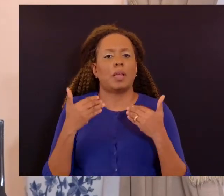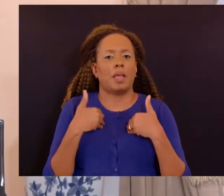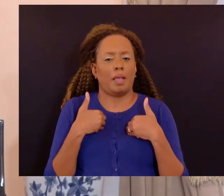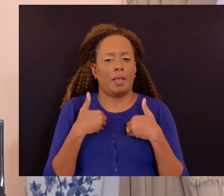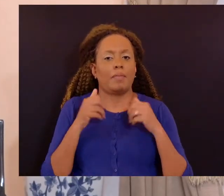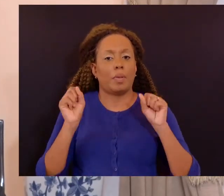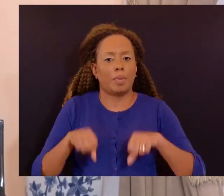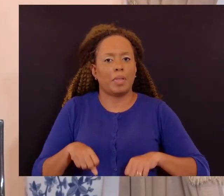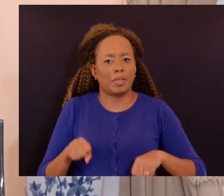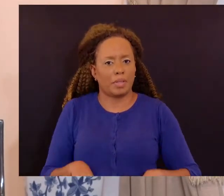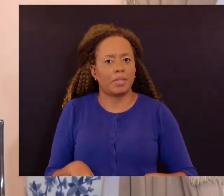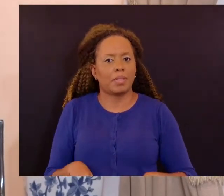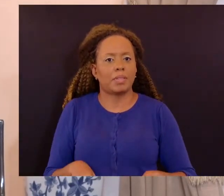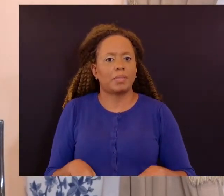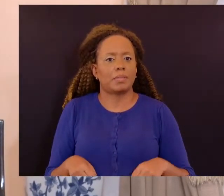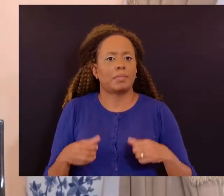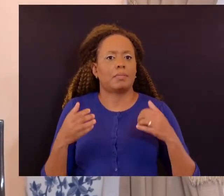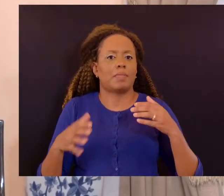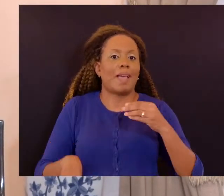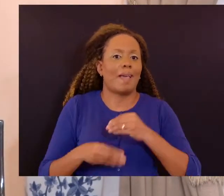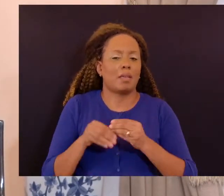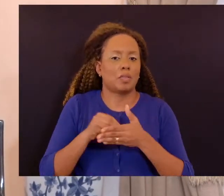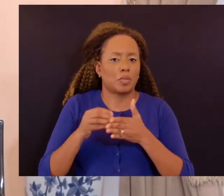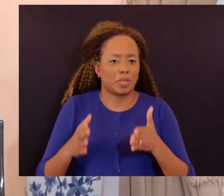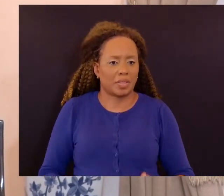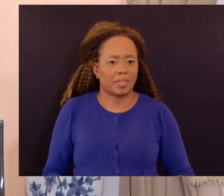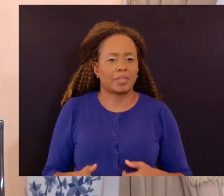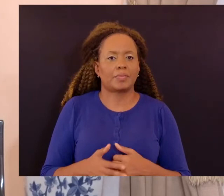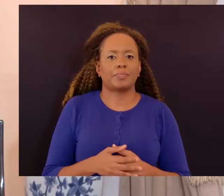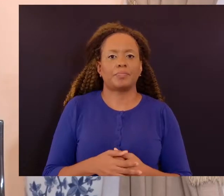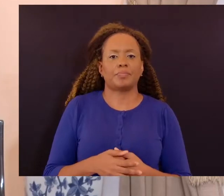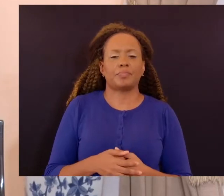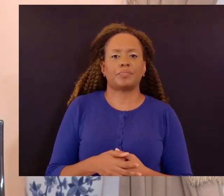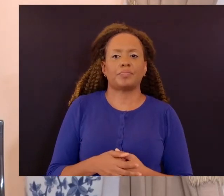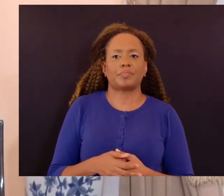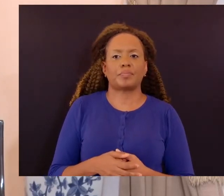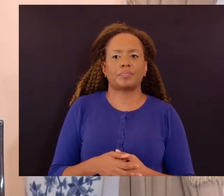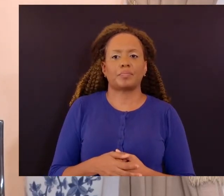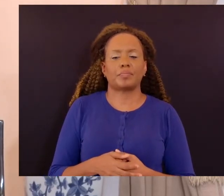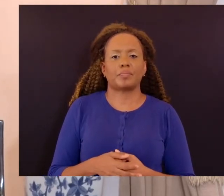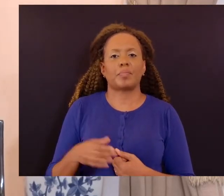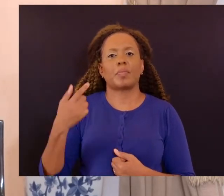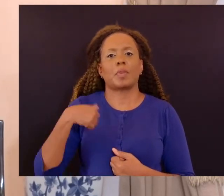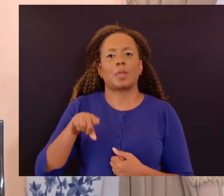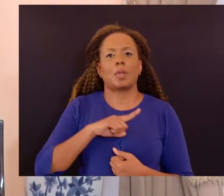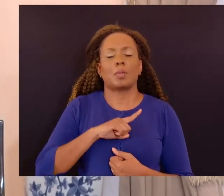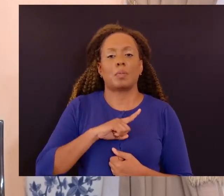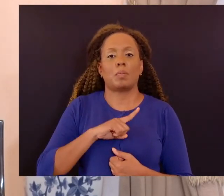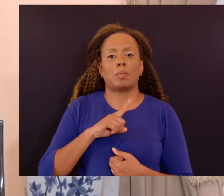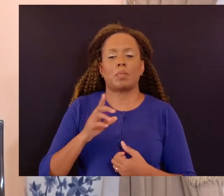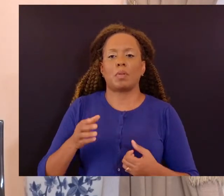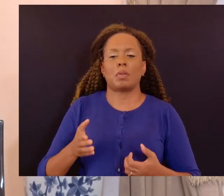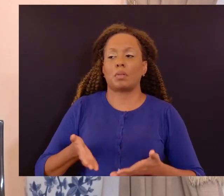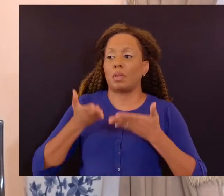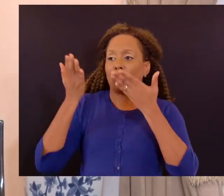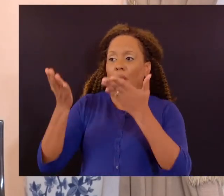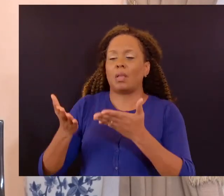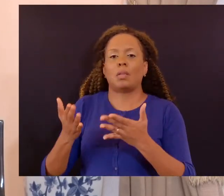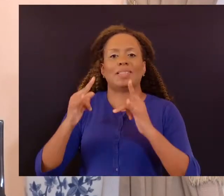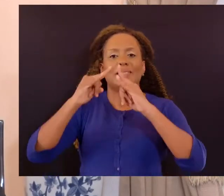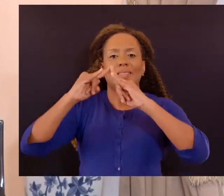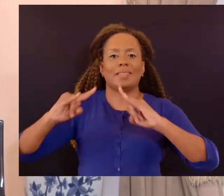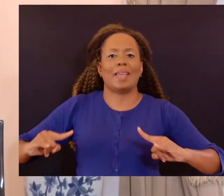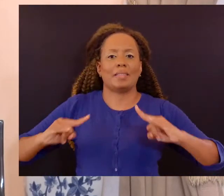The remainder, as we've done over the course of the past few weeks, we've actually provided tents at some schools to be able to house